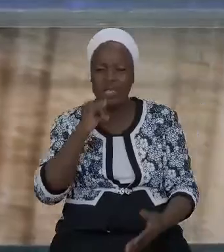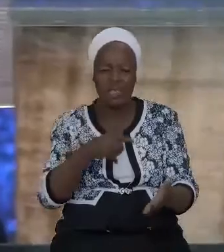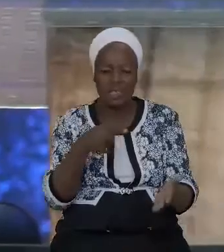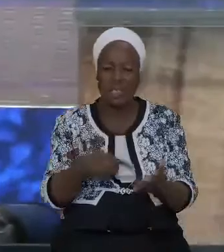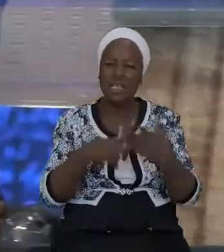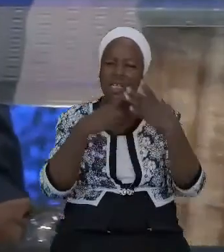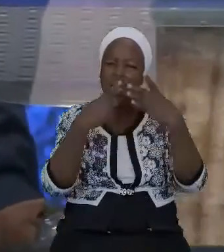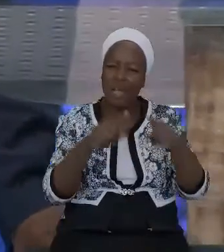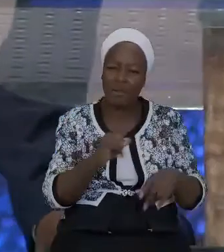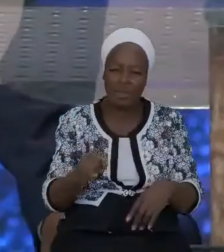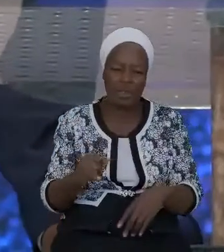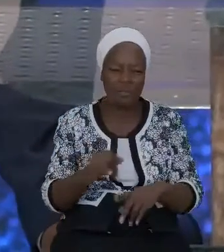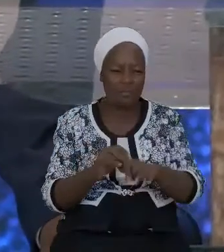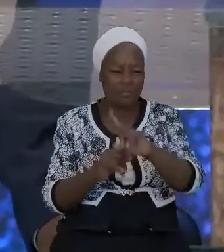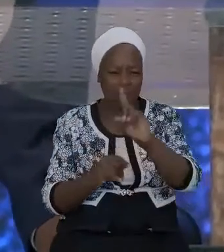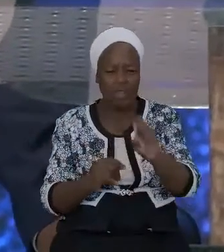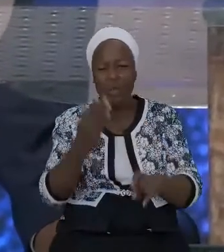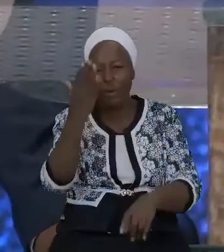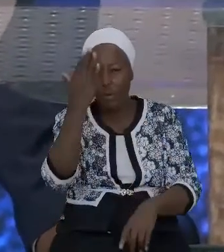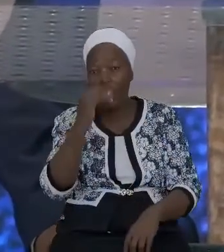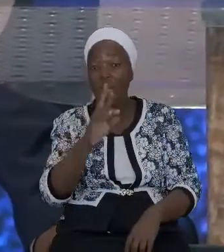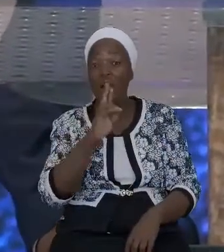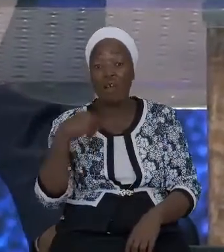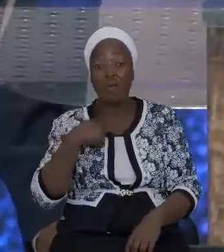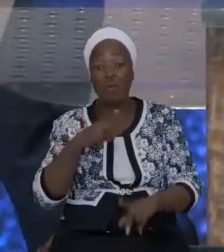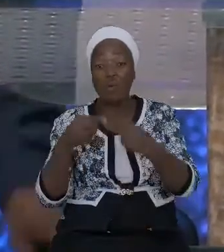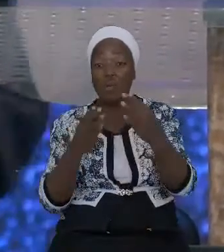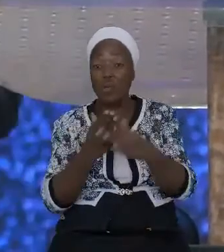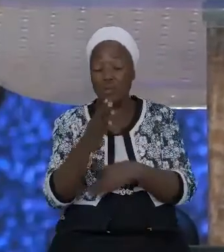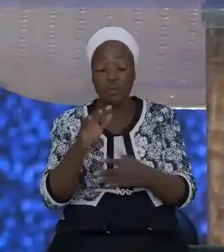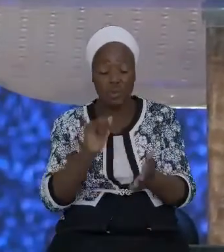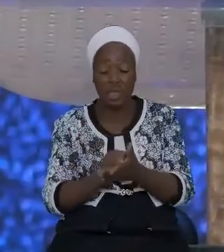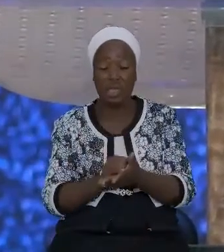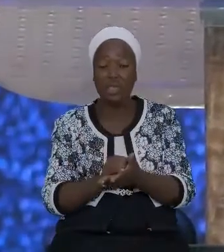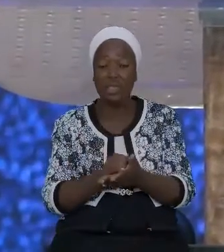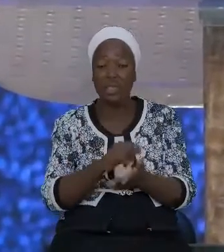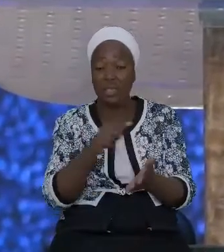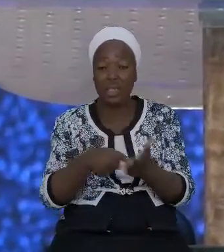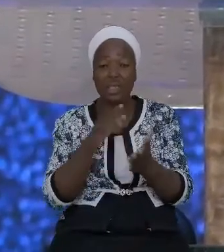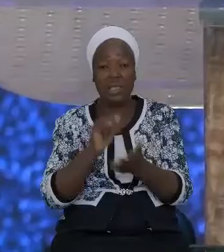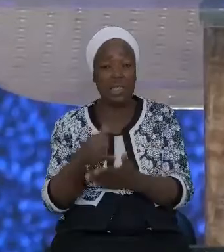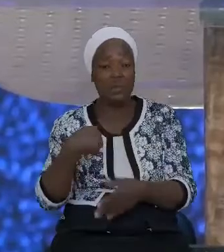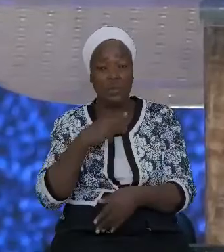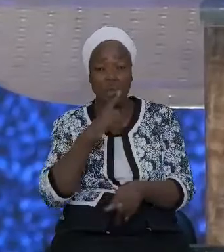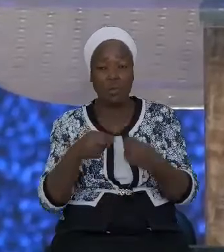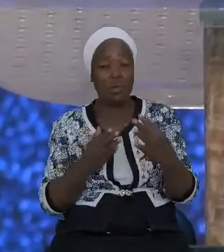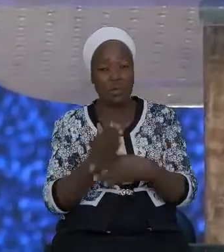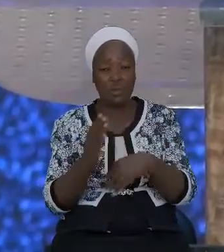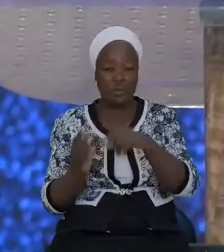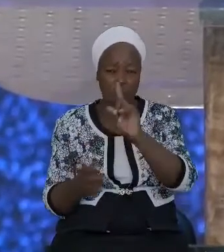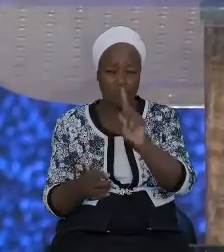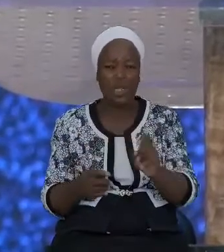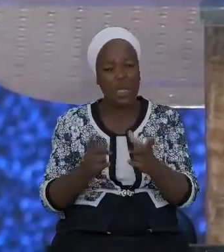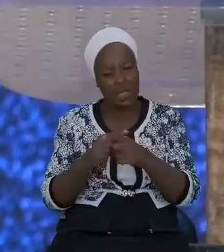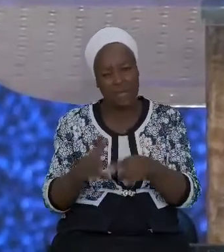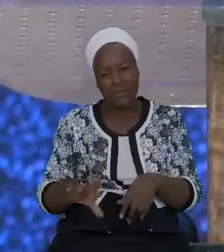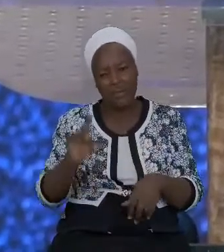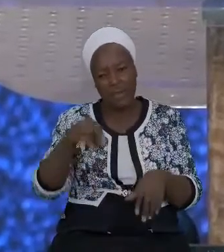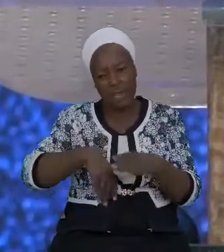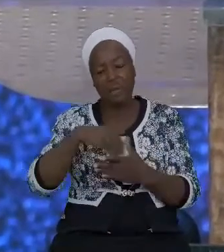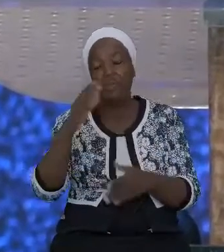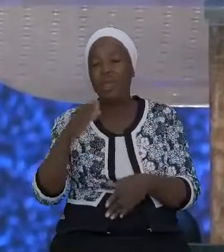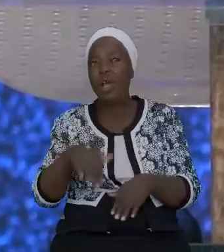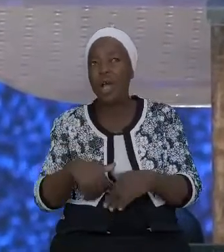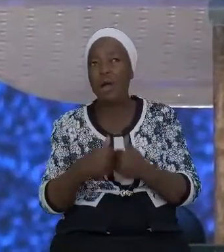through this that we're going through? And then find out how do we